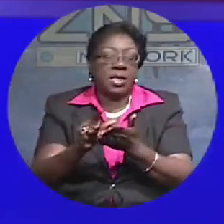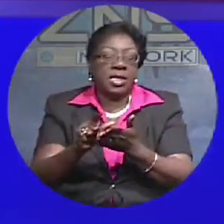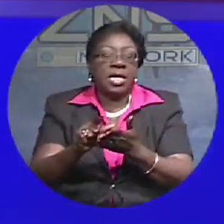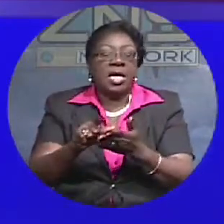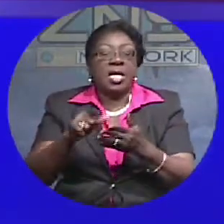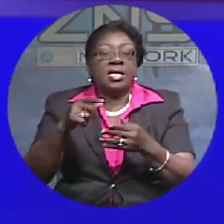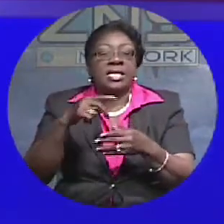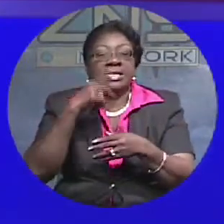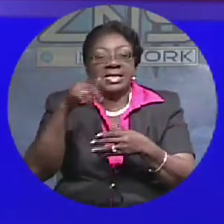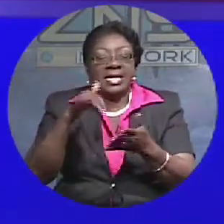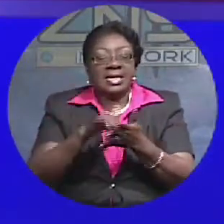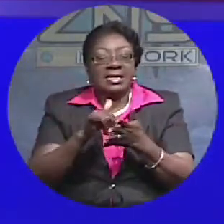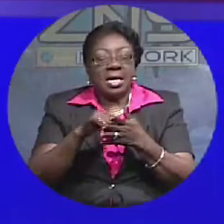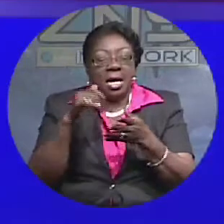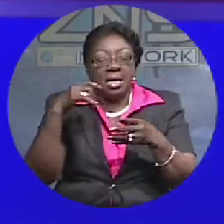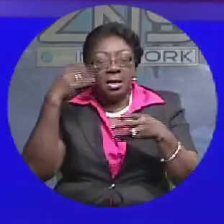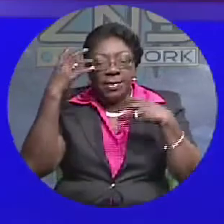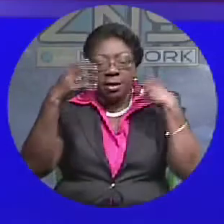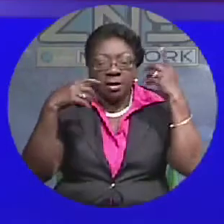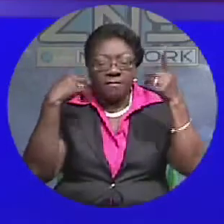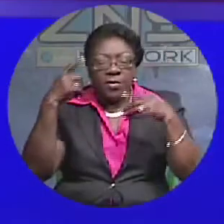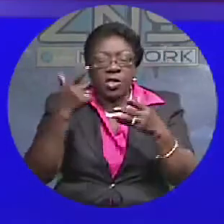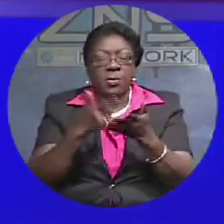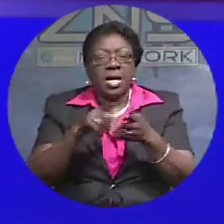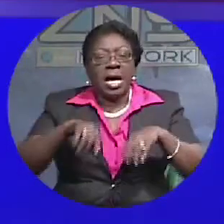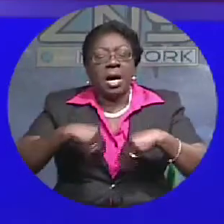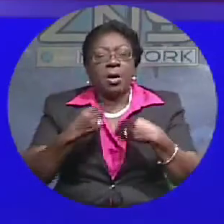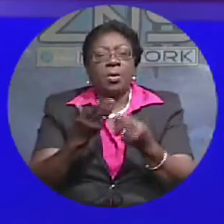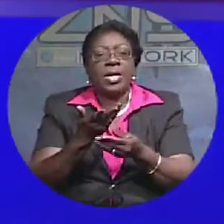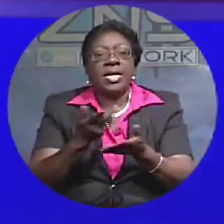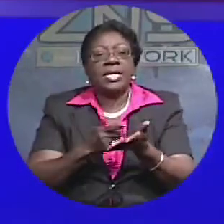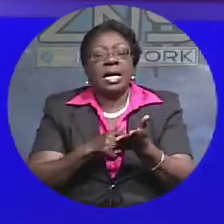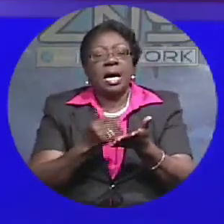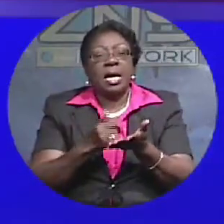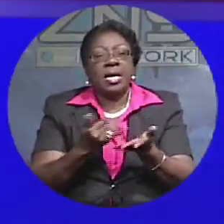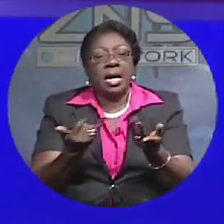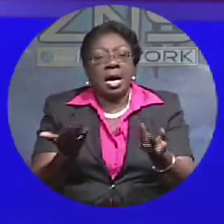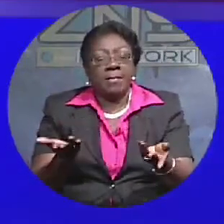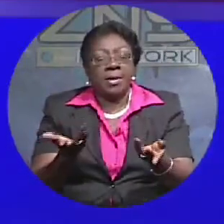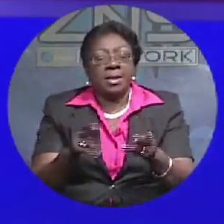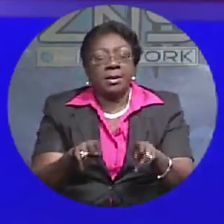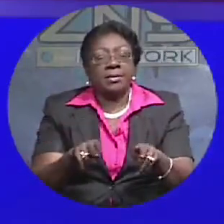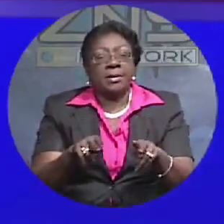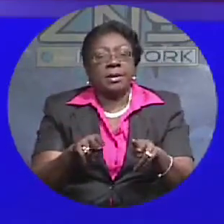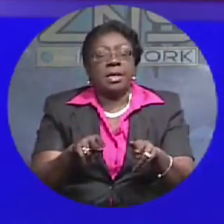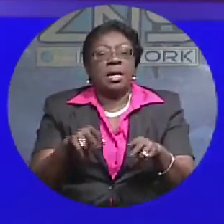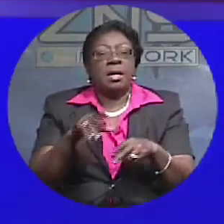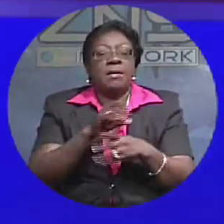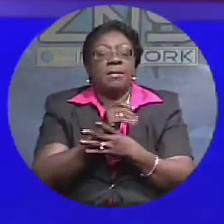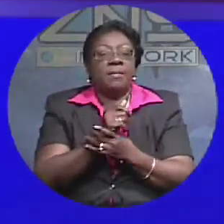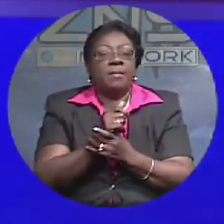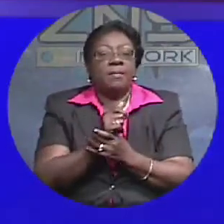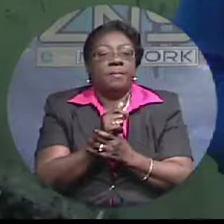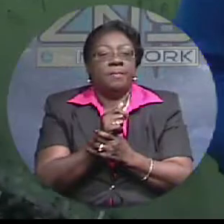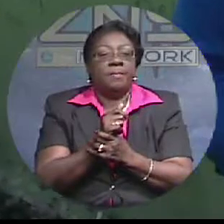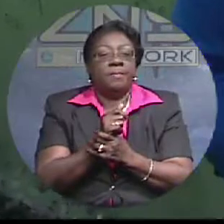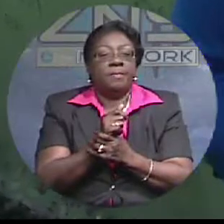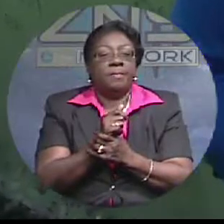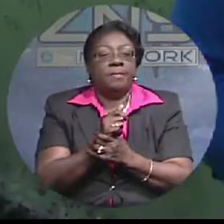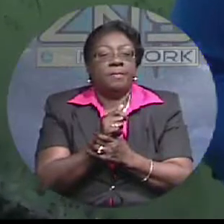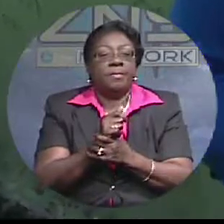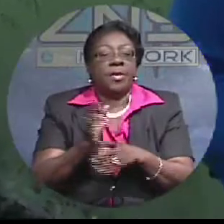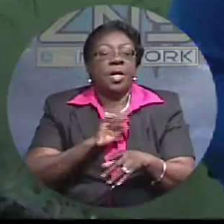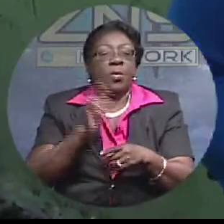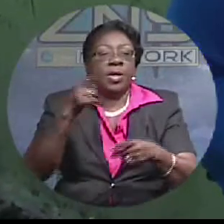really happened and it's something police are still trying to figure out. Our Janelle Ferguson returned to the scene and has both sides.